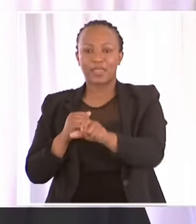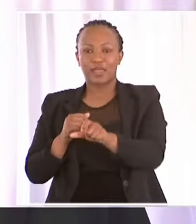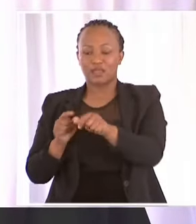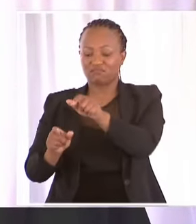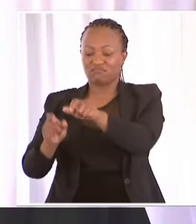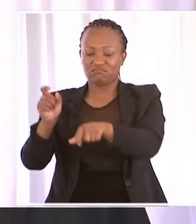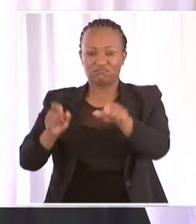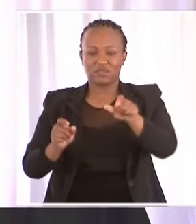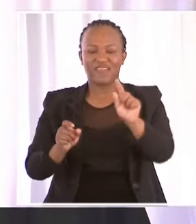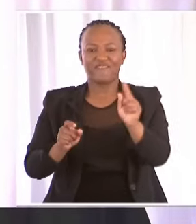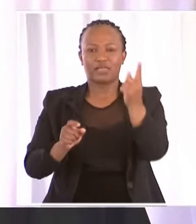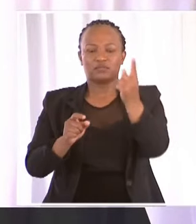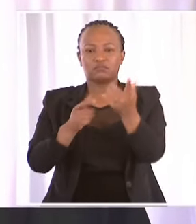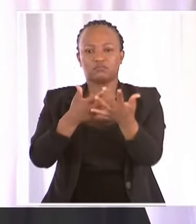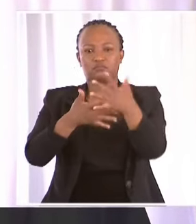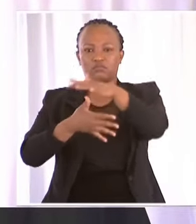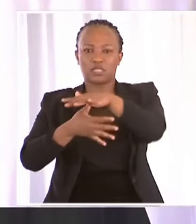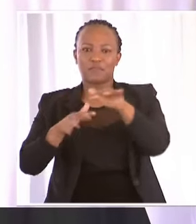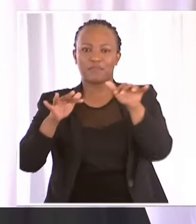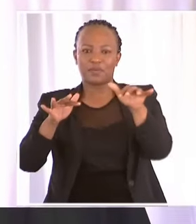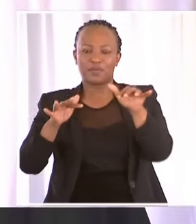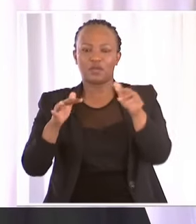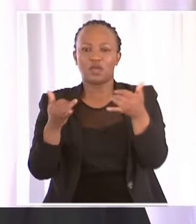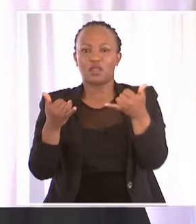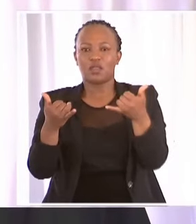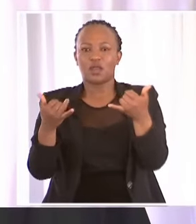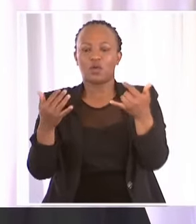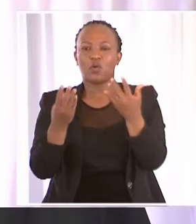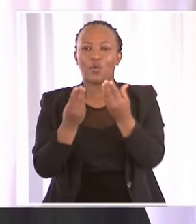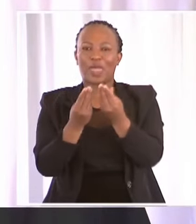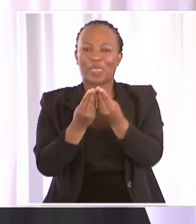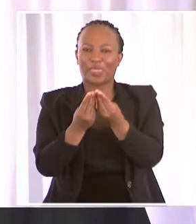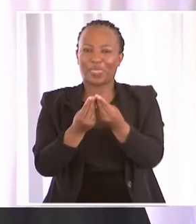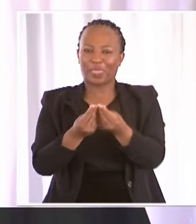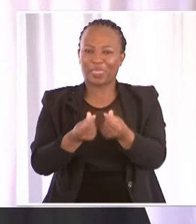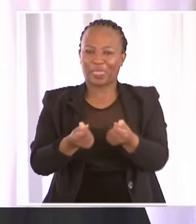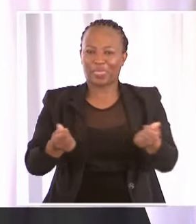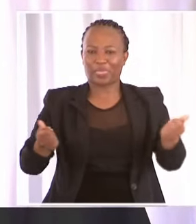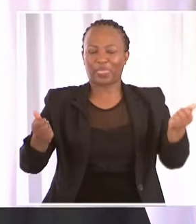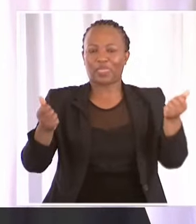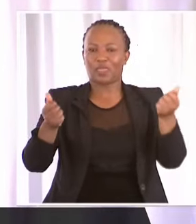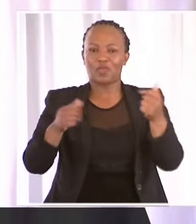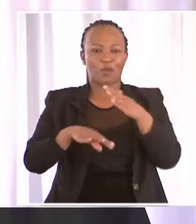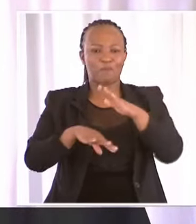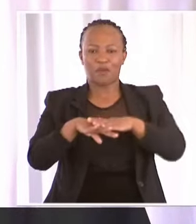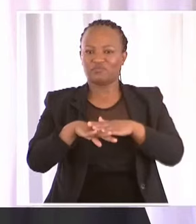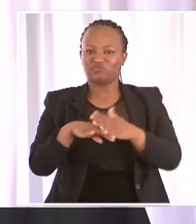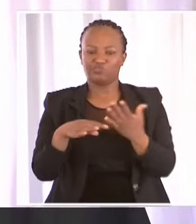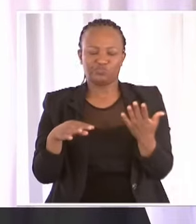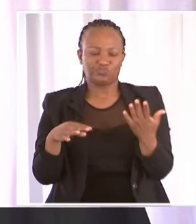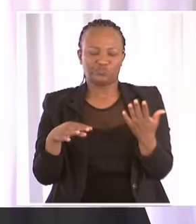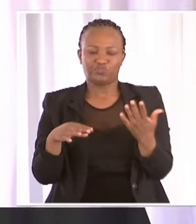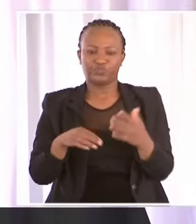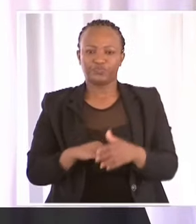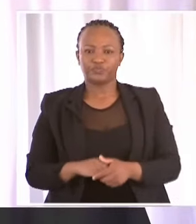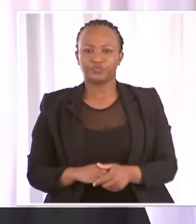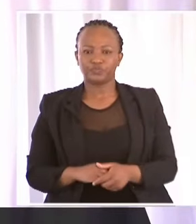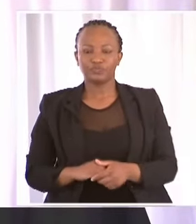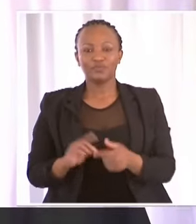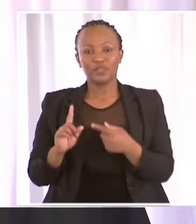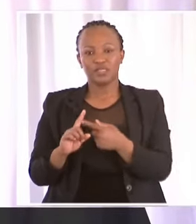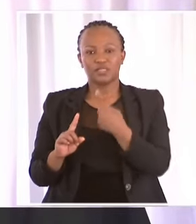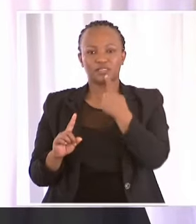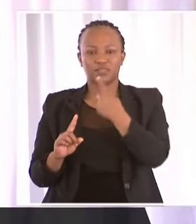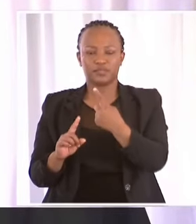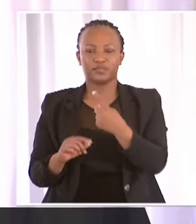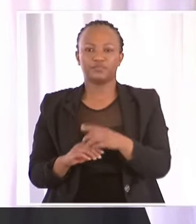people first, is disappearing like mist before the sun, he said.